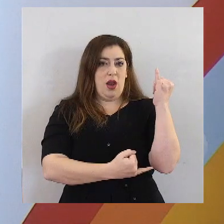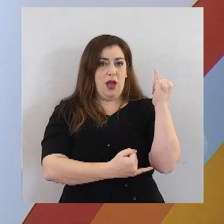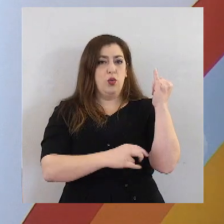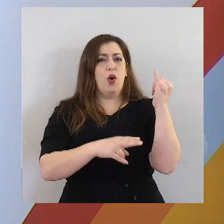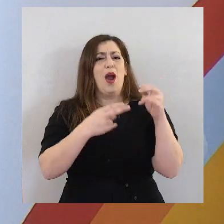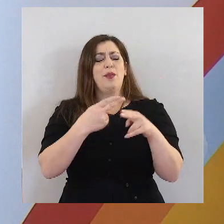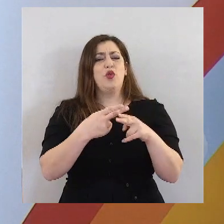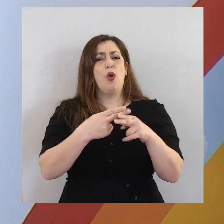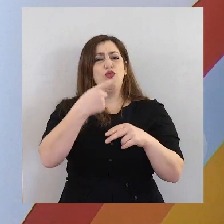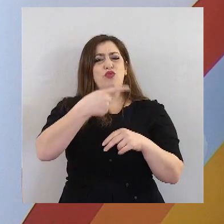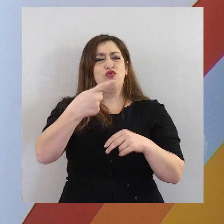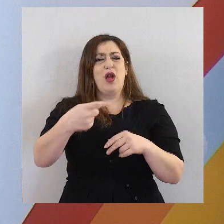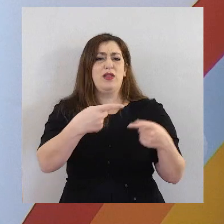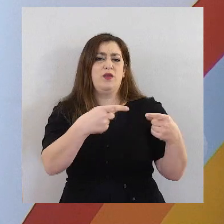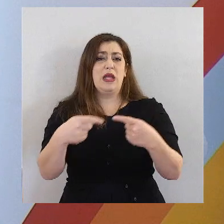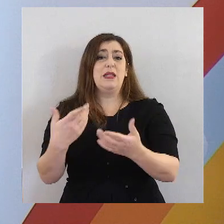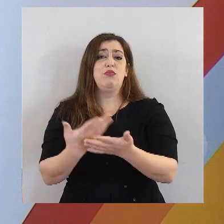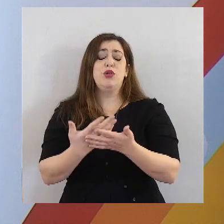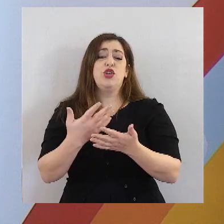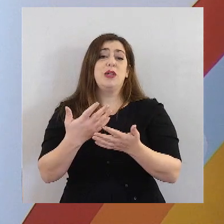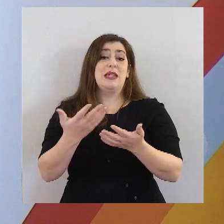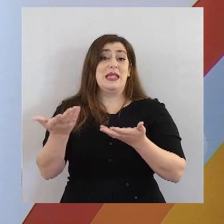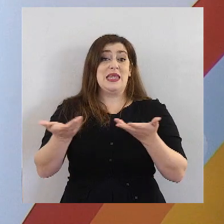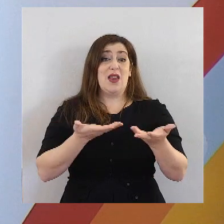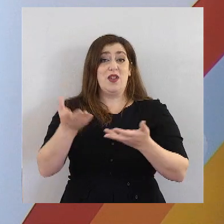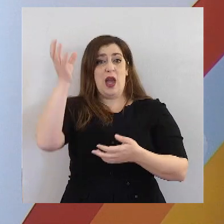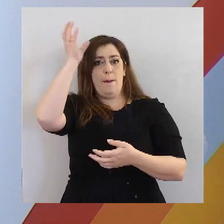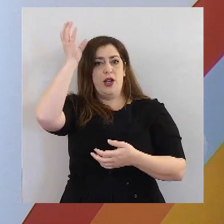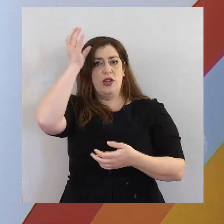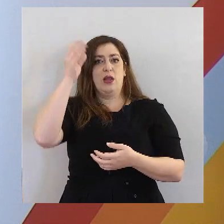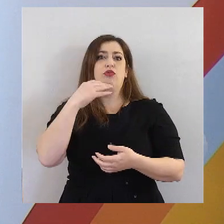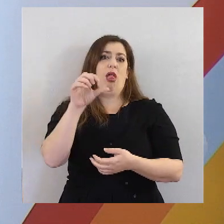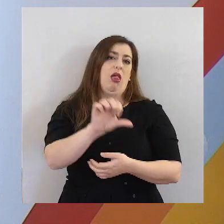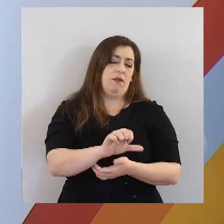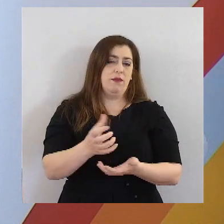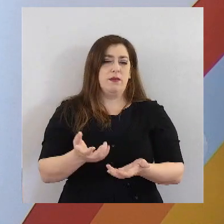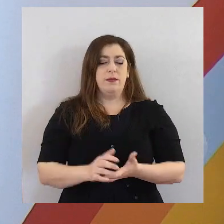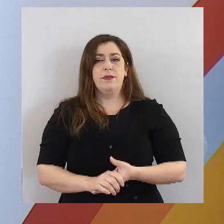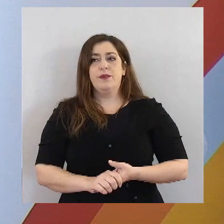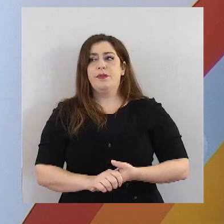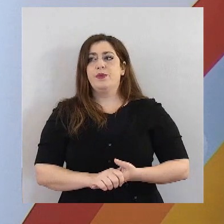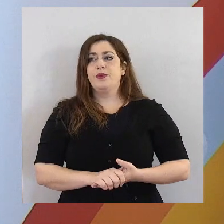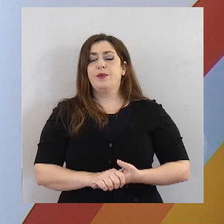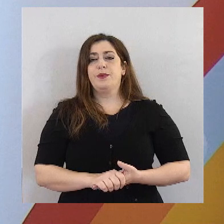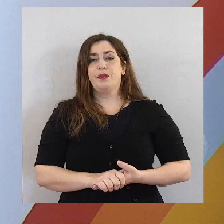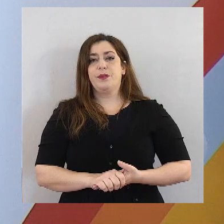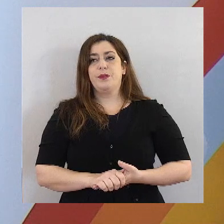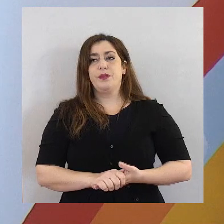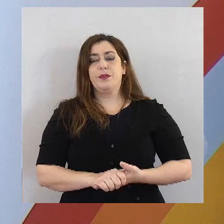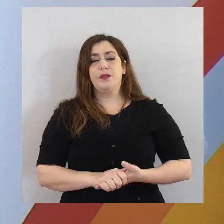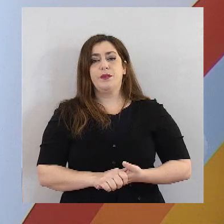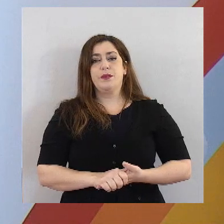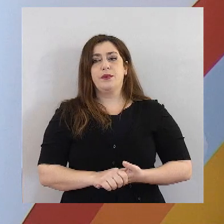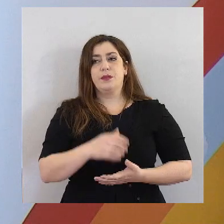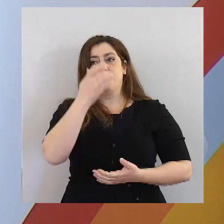sessions in terms of emergency staff, 2 for Mater Dei accident and emergency department personnel, and 2 for those at the Gozo General